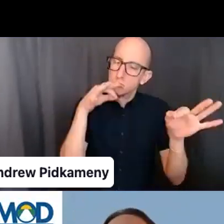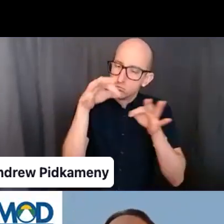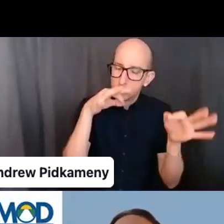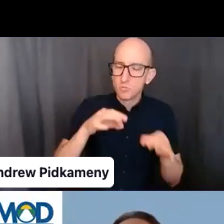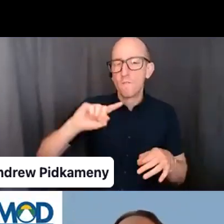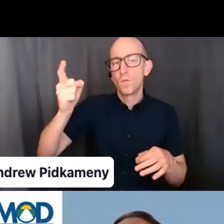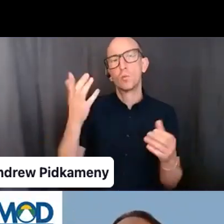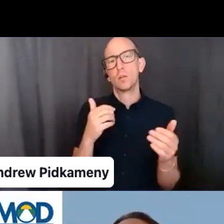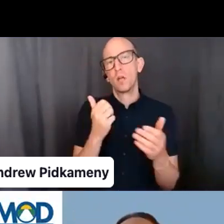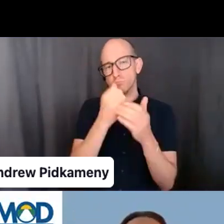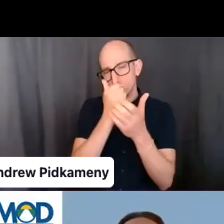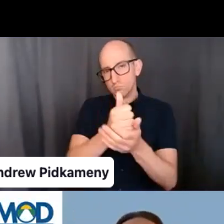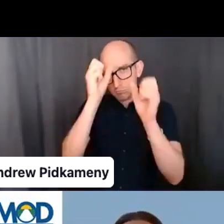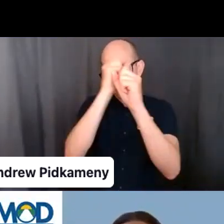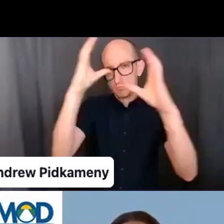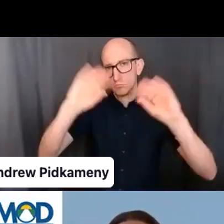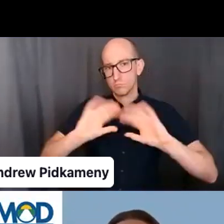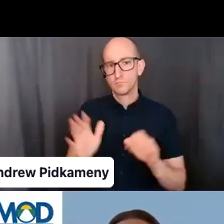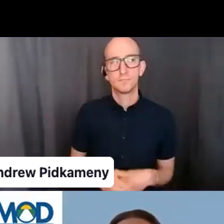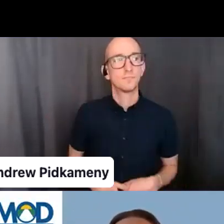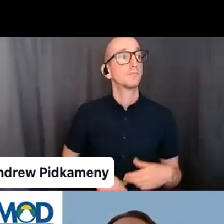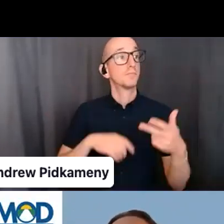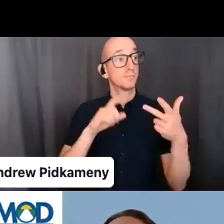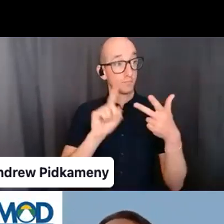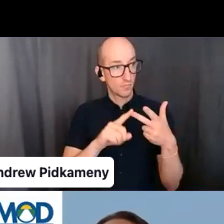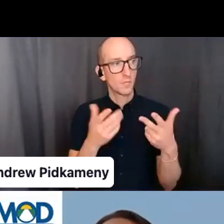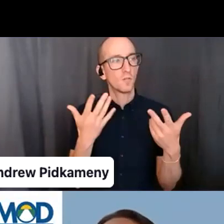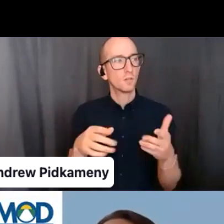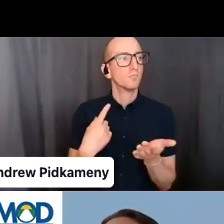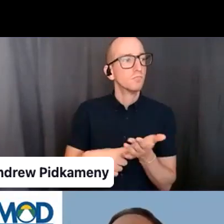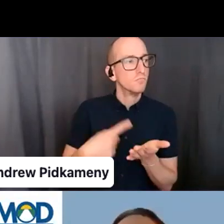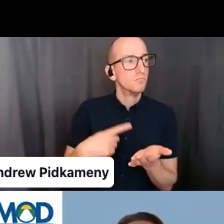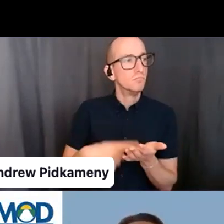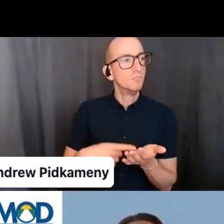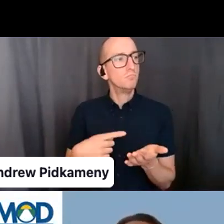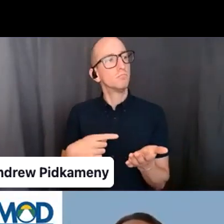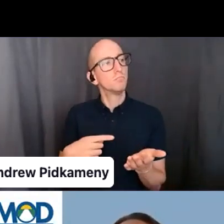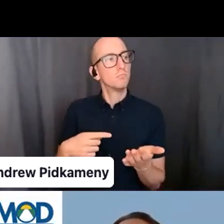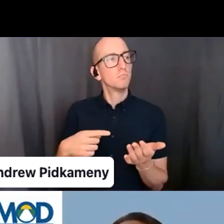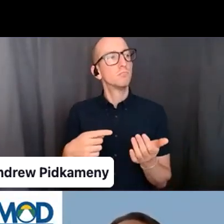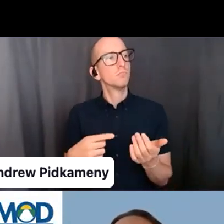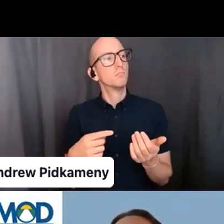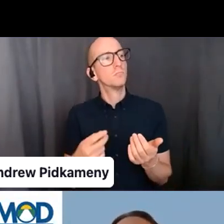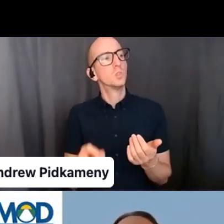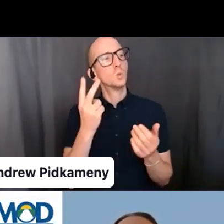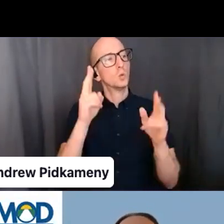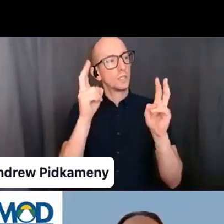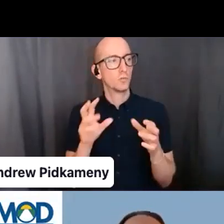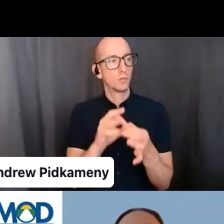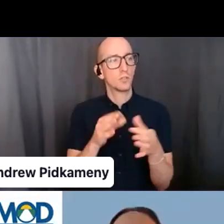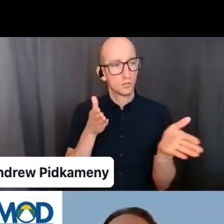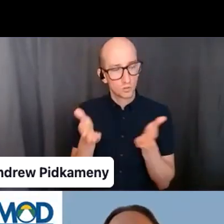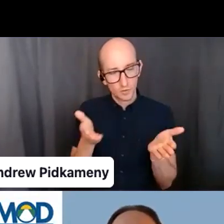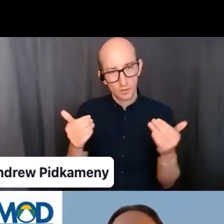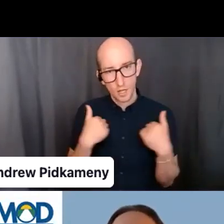into the two key aspects of dealing with service animals, whether you should allow a particular animal in, and